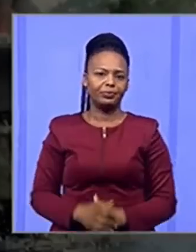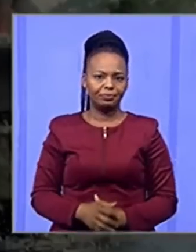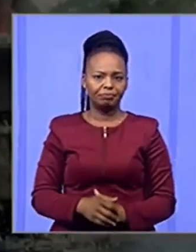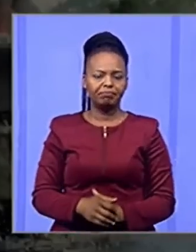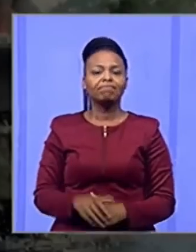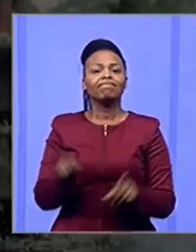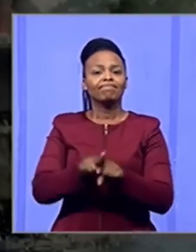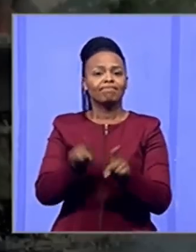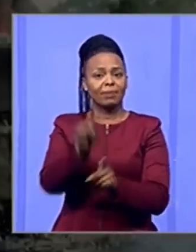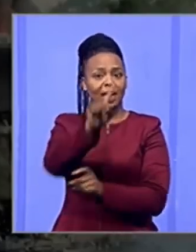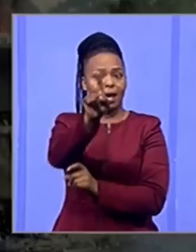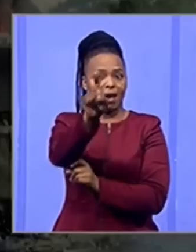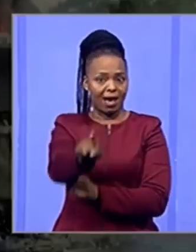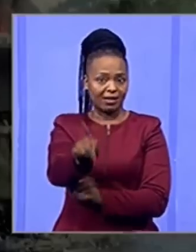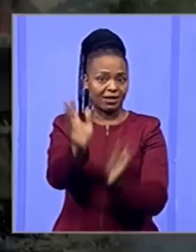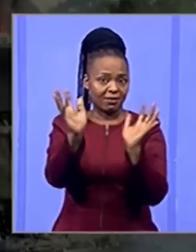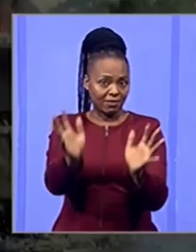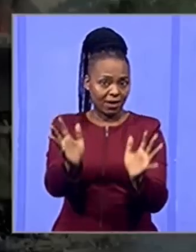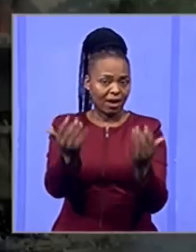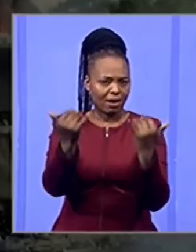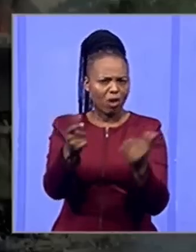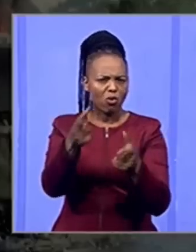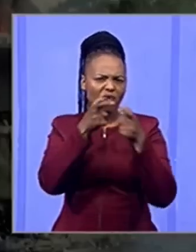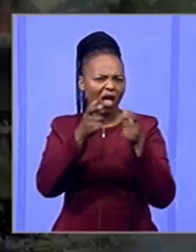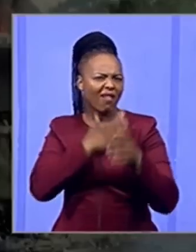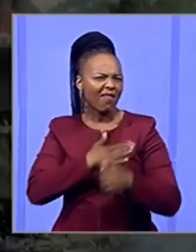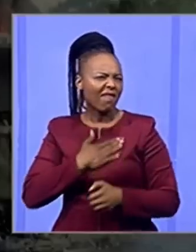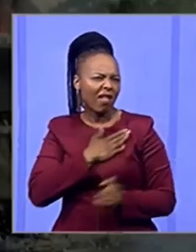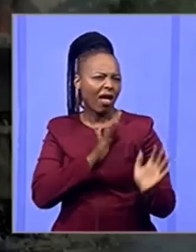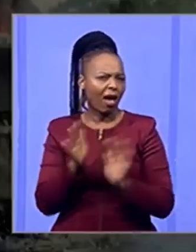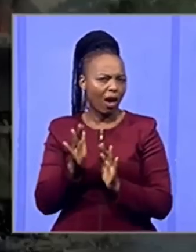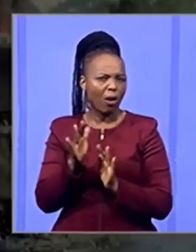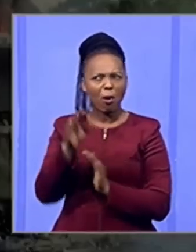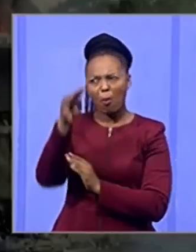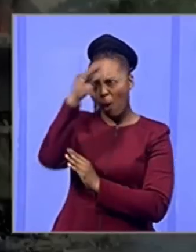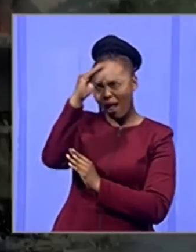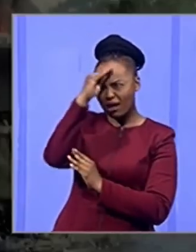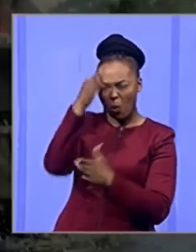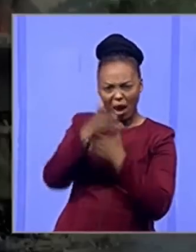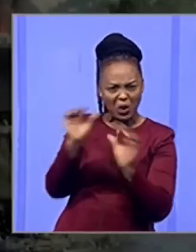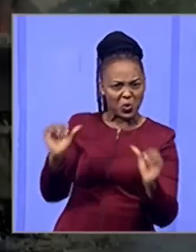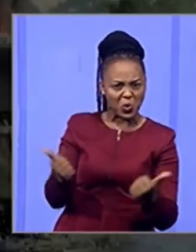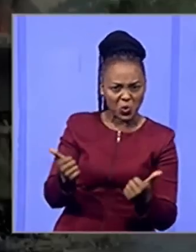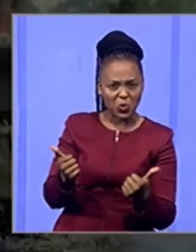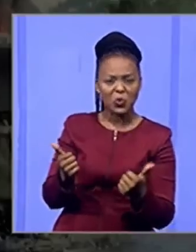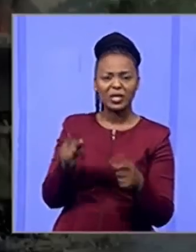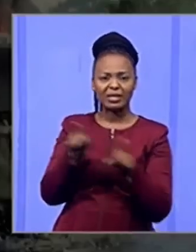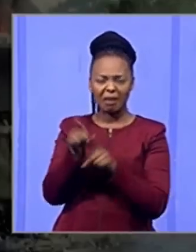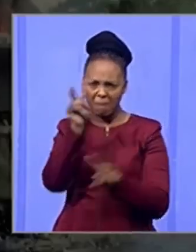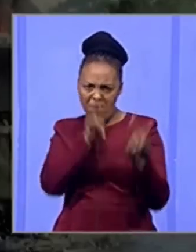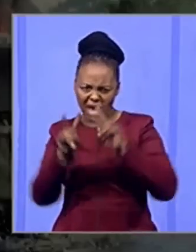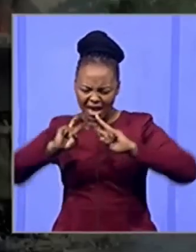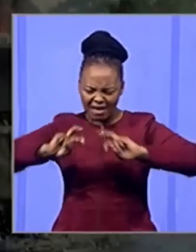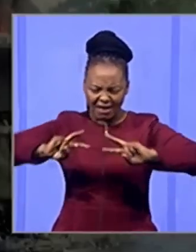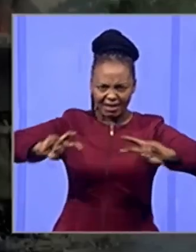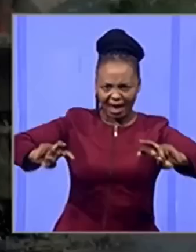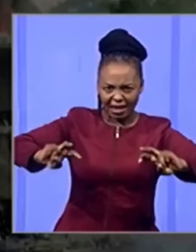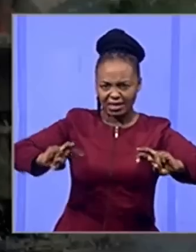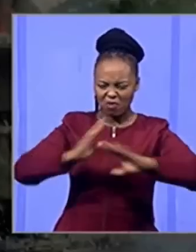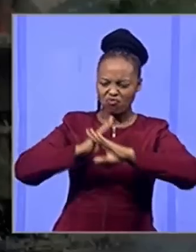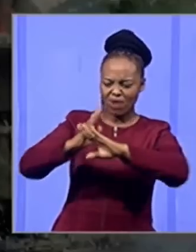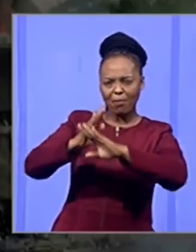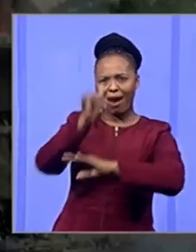Ra botšiša gore na maikutlo a gago ke afe ka ga mošomo wa maphodisa le lekala la bohlodi mabapi le go thibela bosenyi